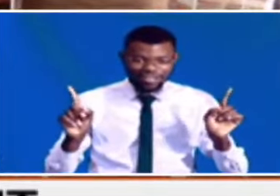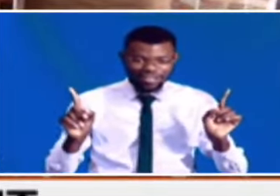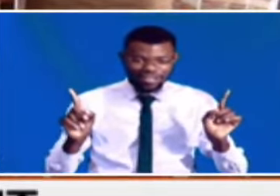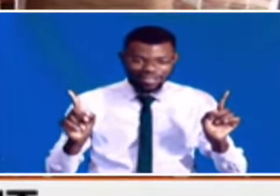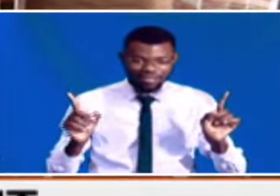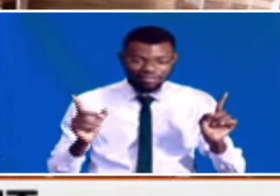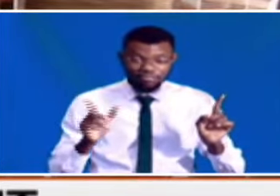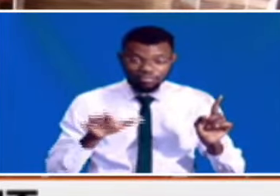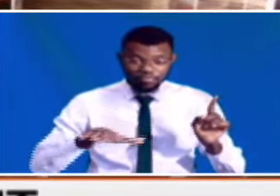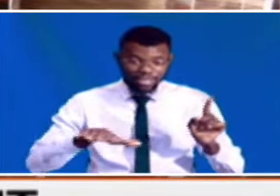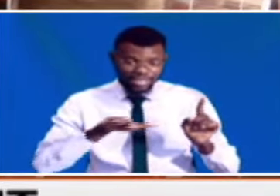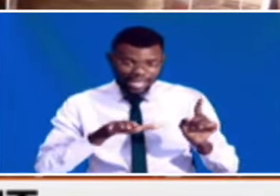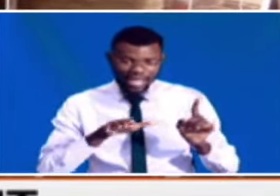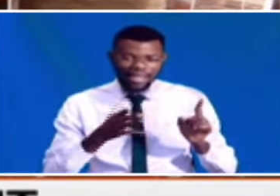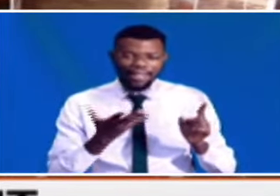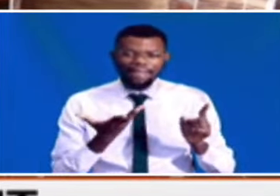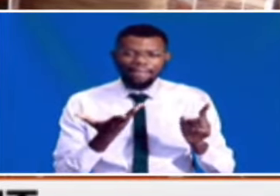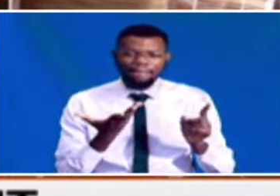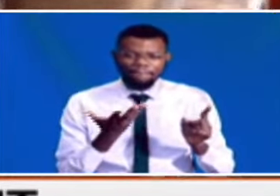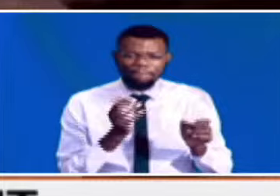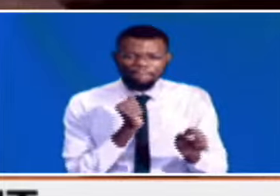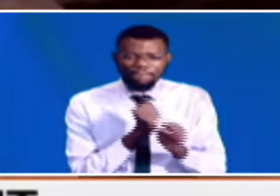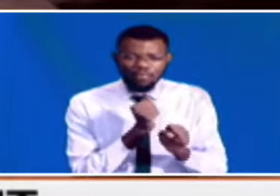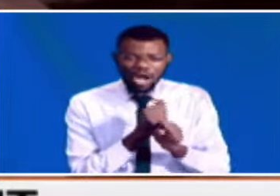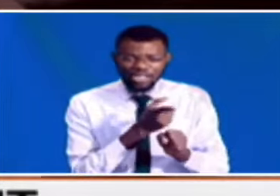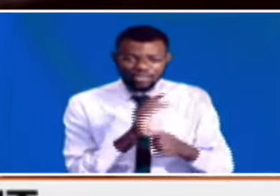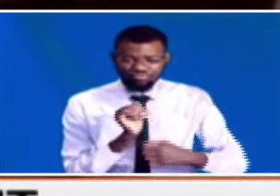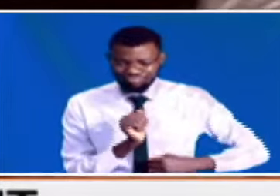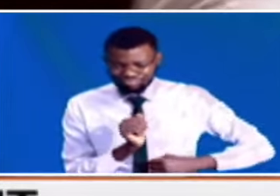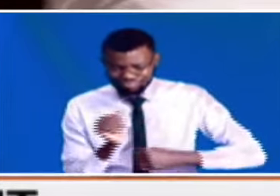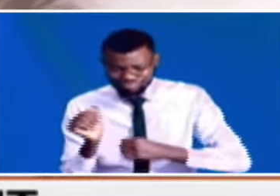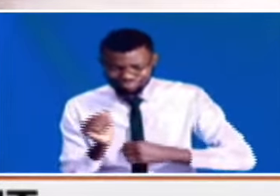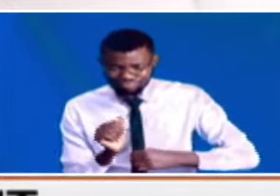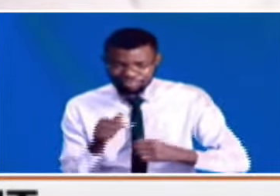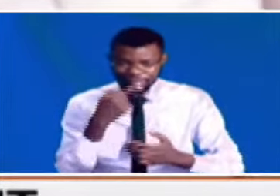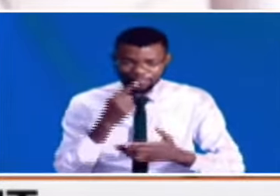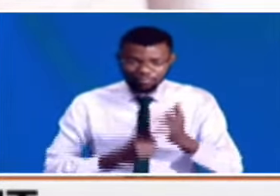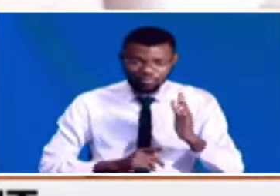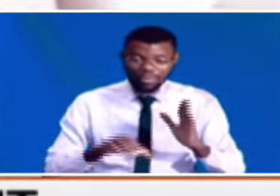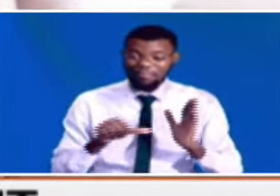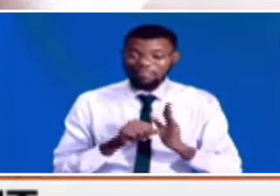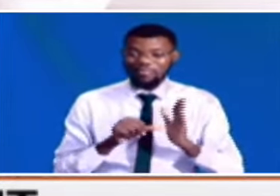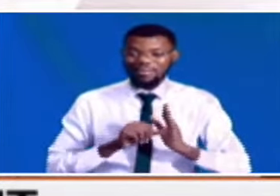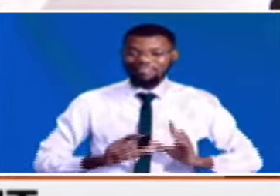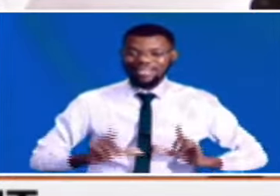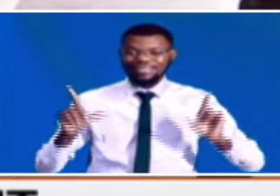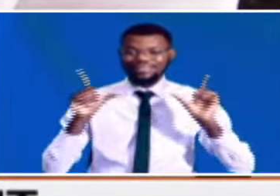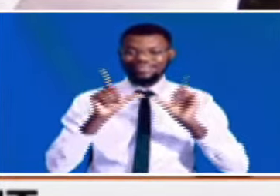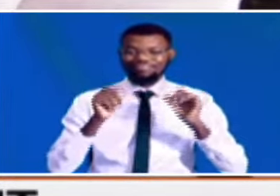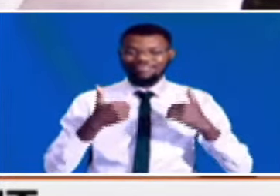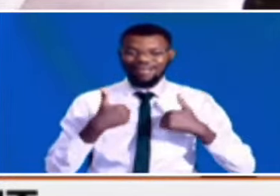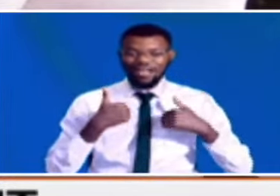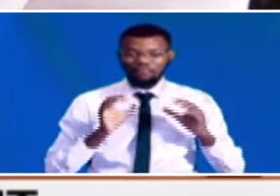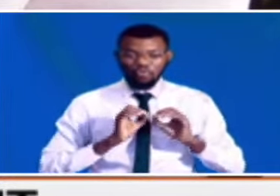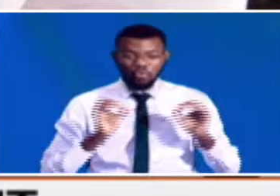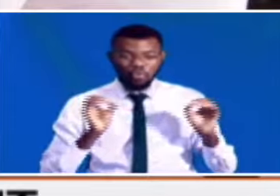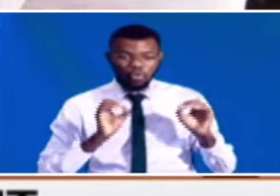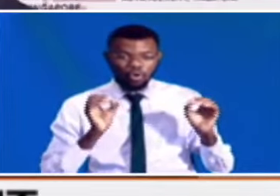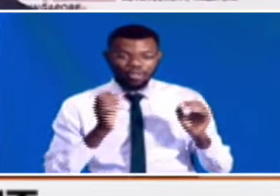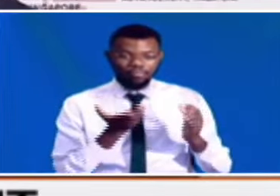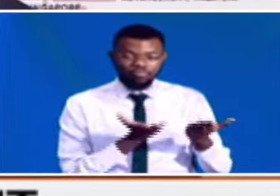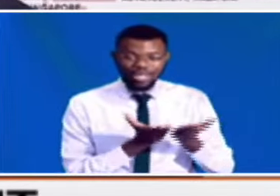furniture sector in Kenya are now saying they are facing a frustrating number of licenses with limited support in terms of service